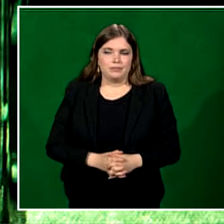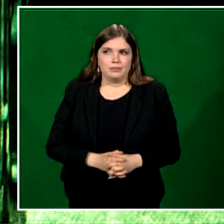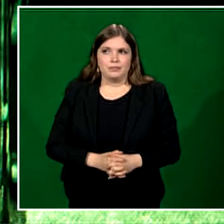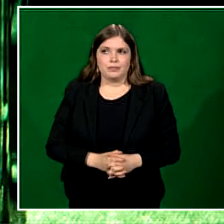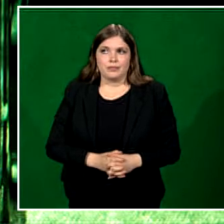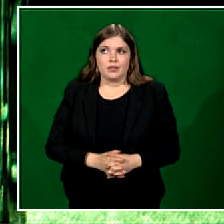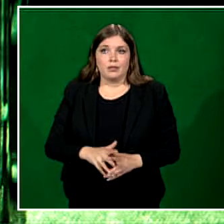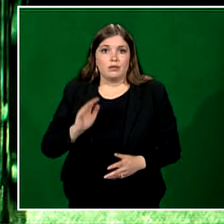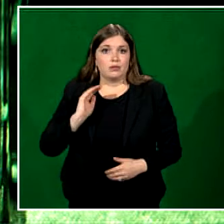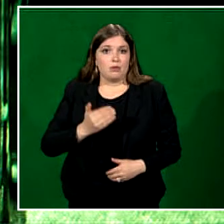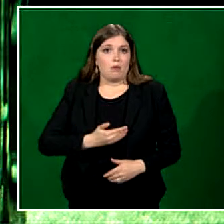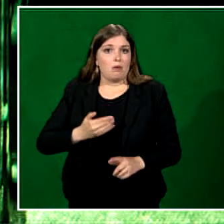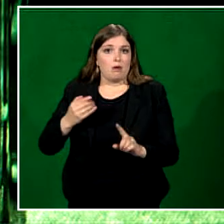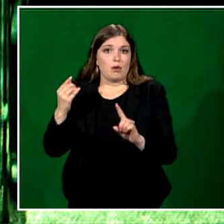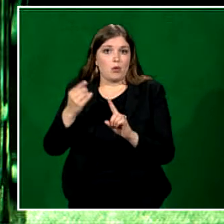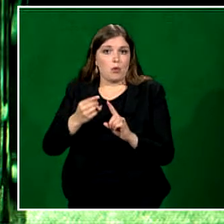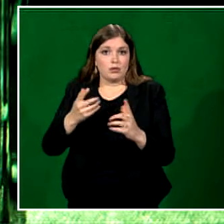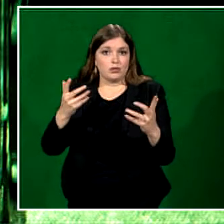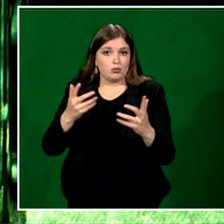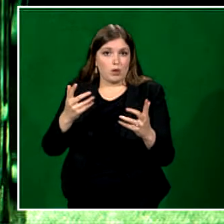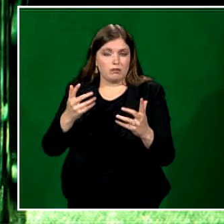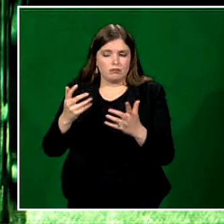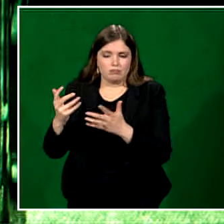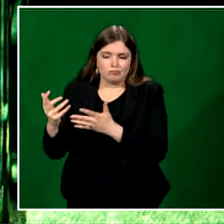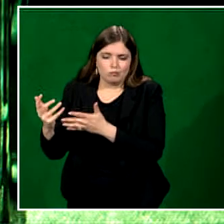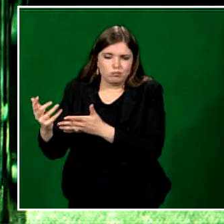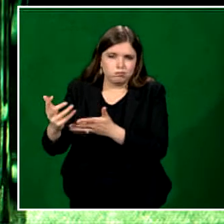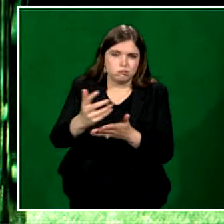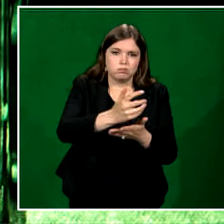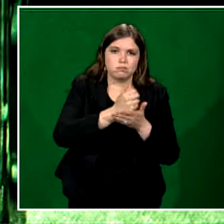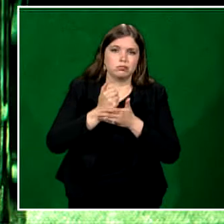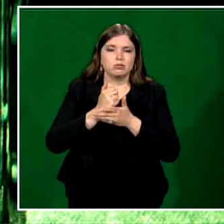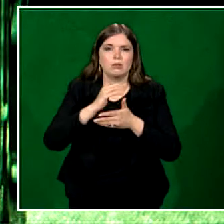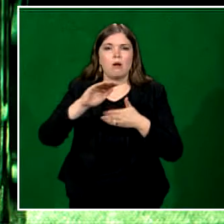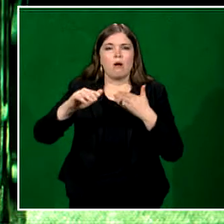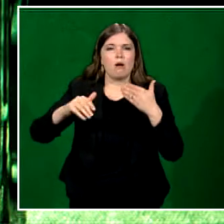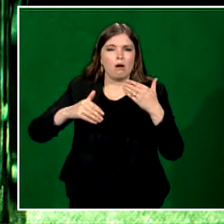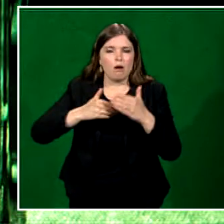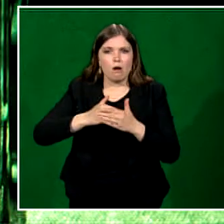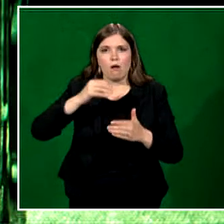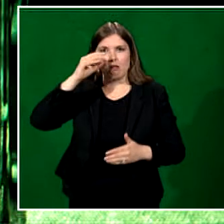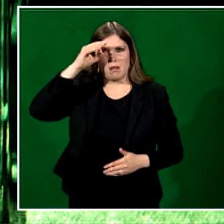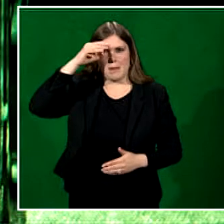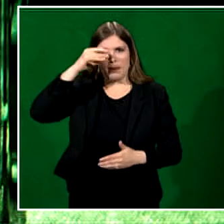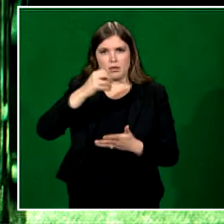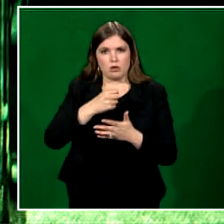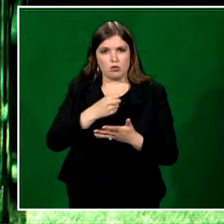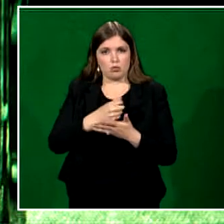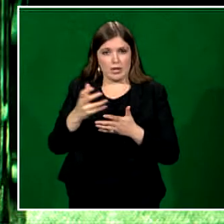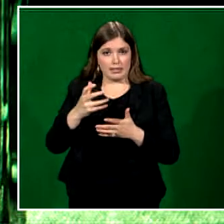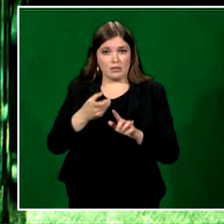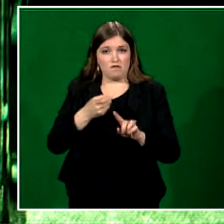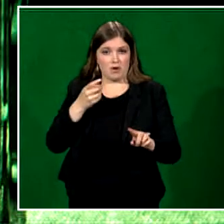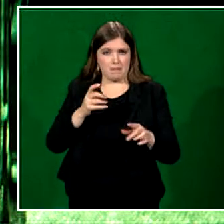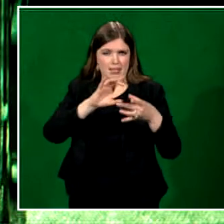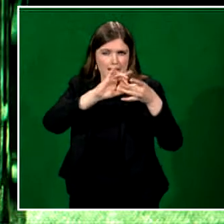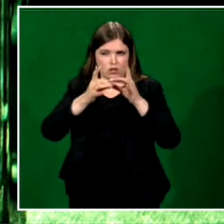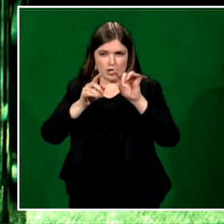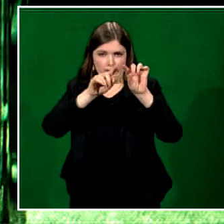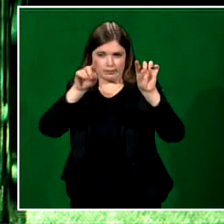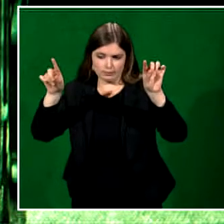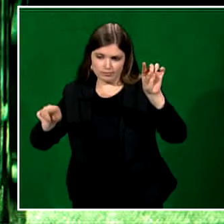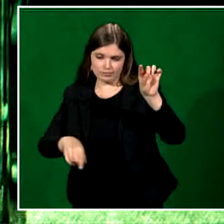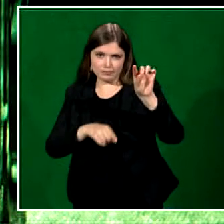Our goal is to convert all the pineapple waste generated along the pineapple value chain into useful soil